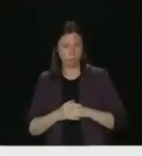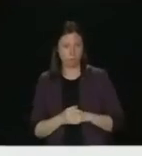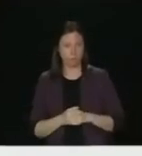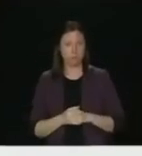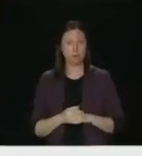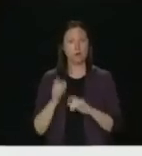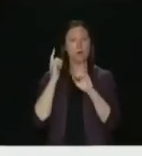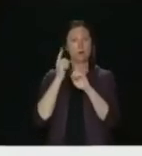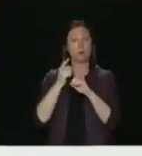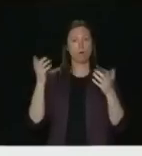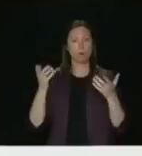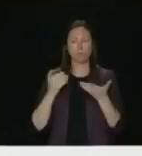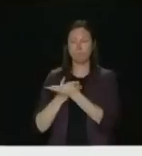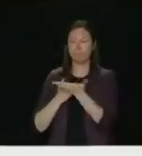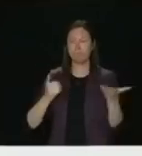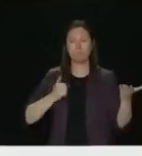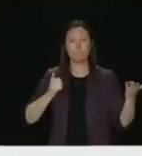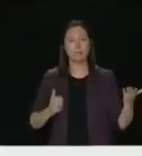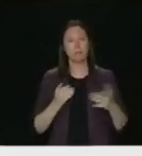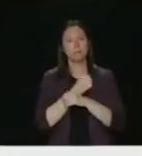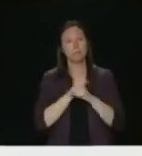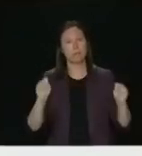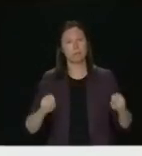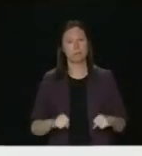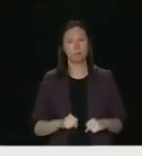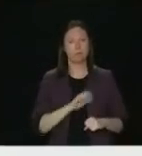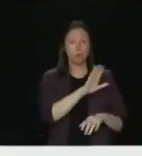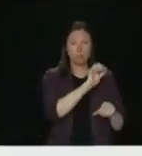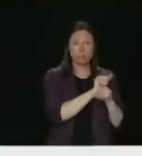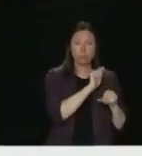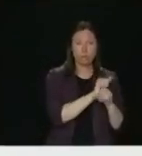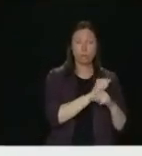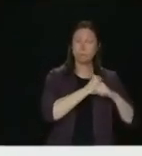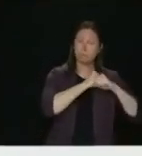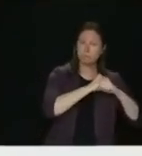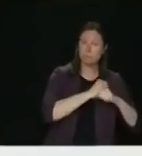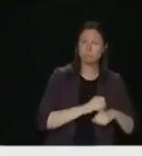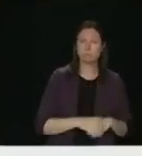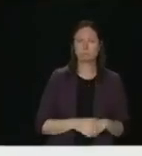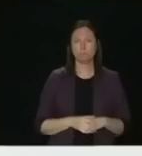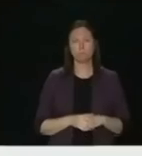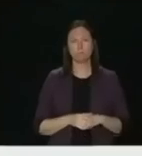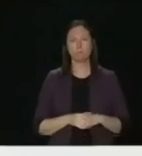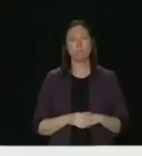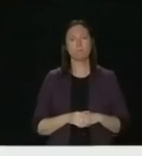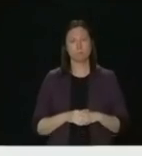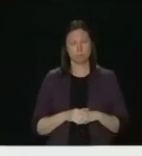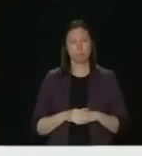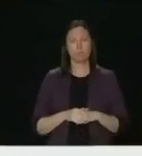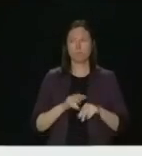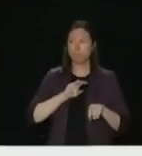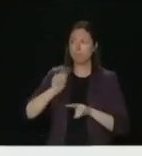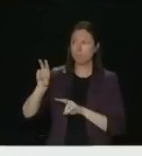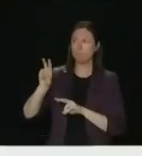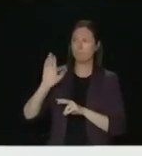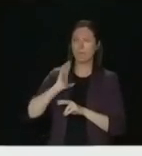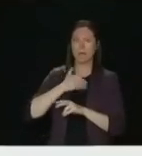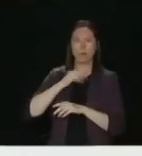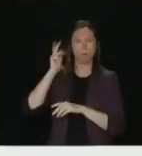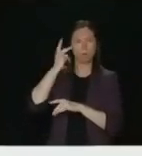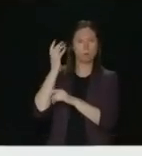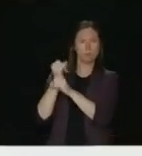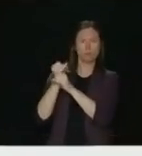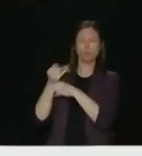keeping Canadians safe, protecting people's jobs, and restoring confidence in our